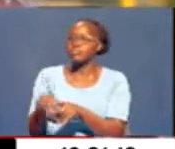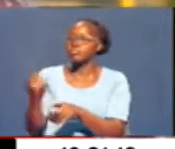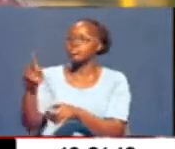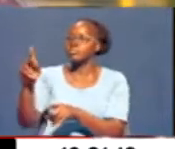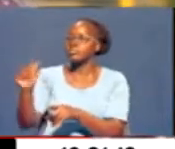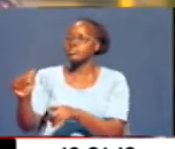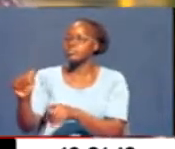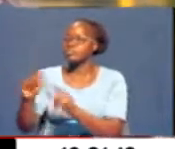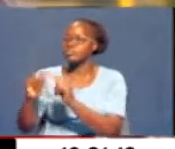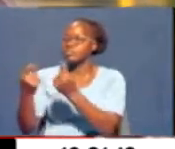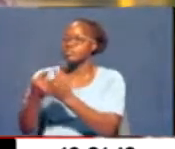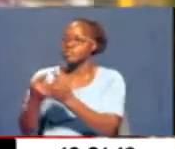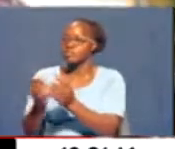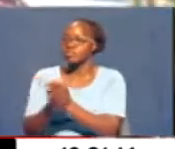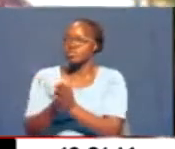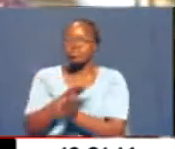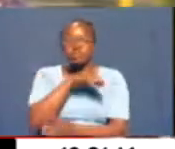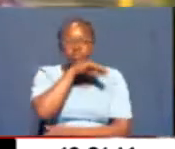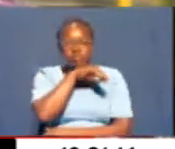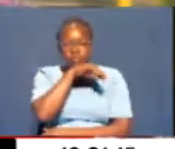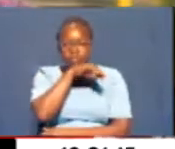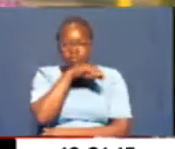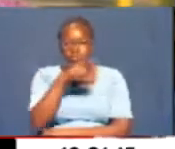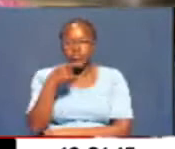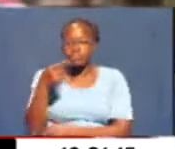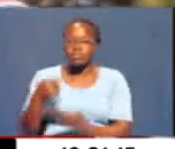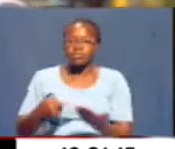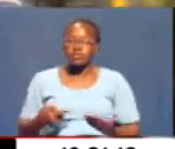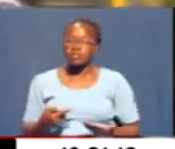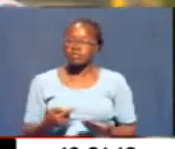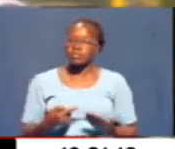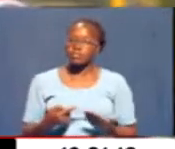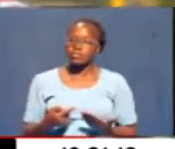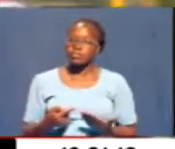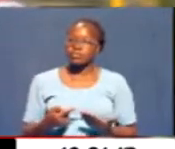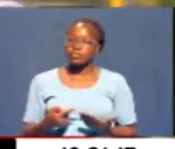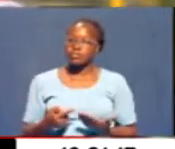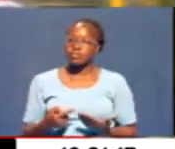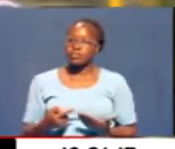political bigwig Raila Amolo Odinga, they say that